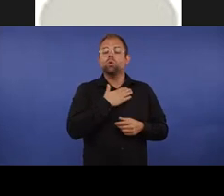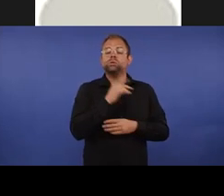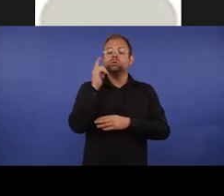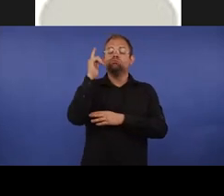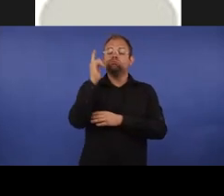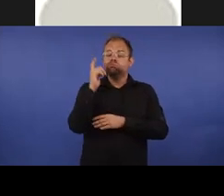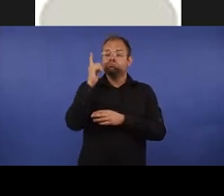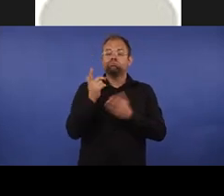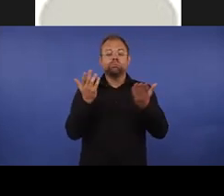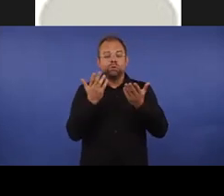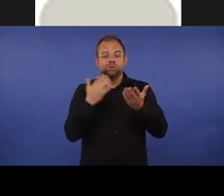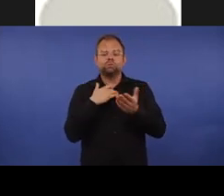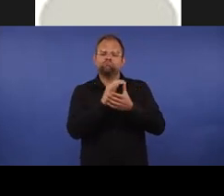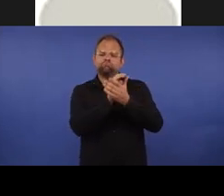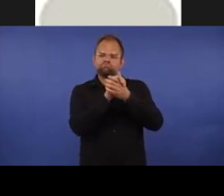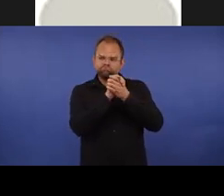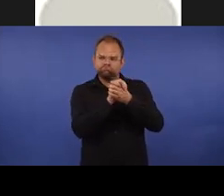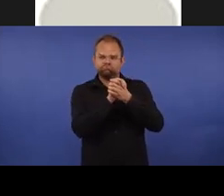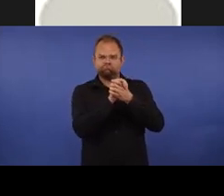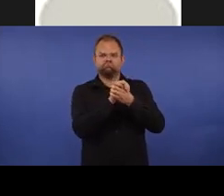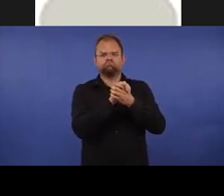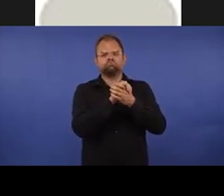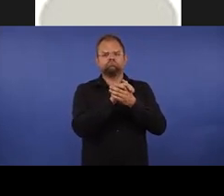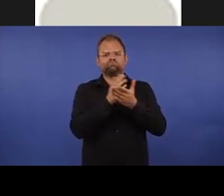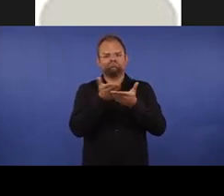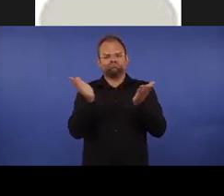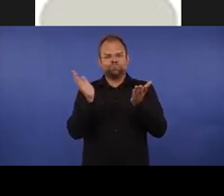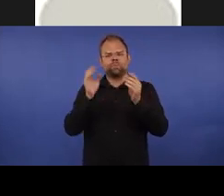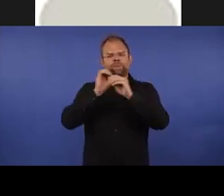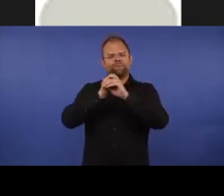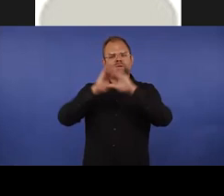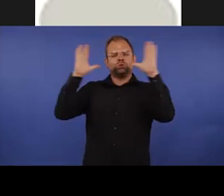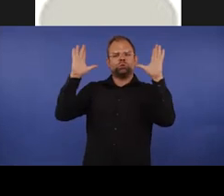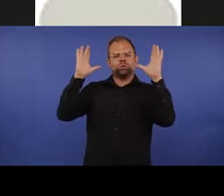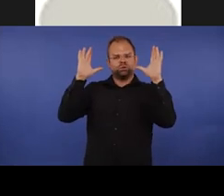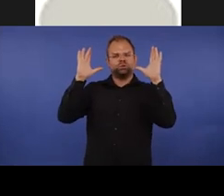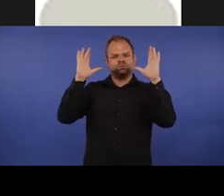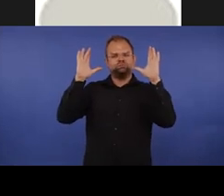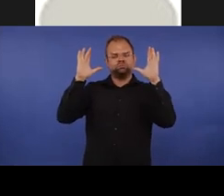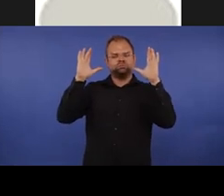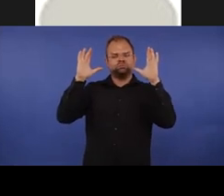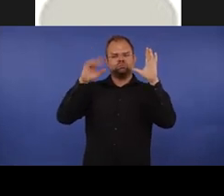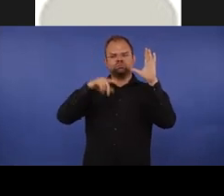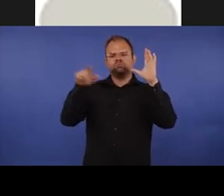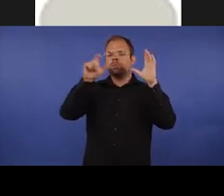the vision for creating the World Independent Living Network